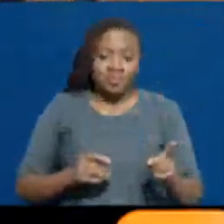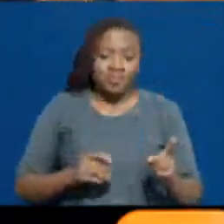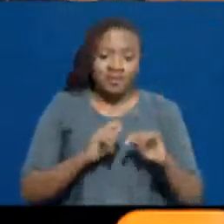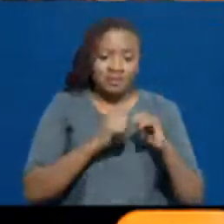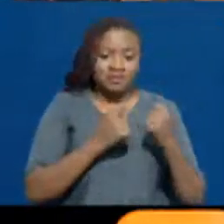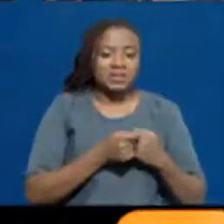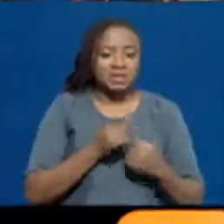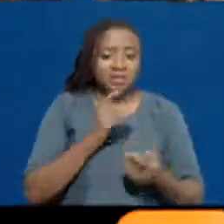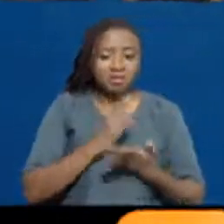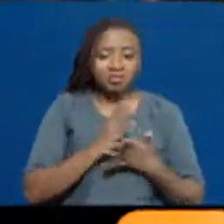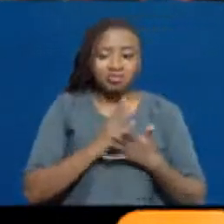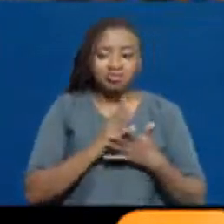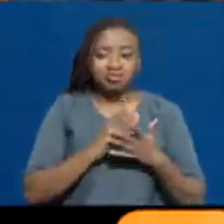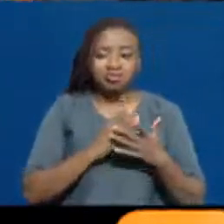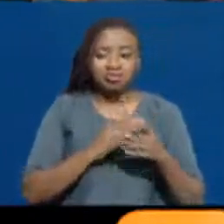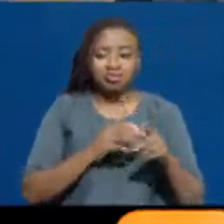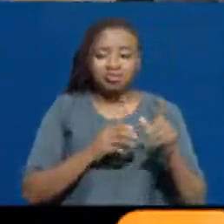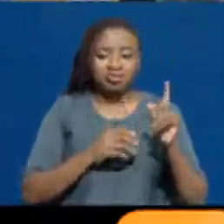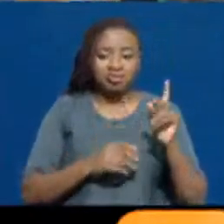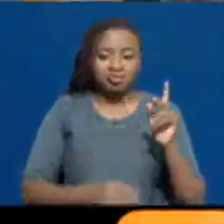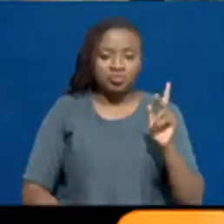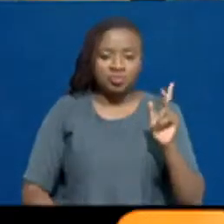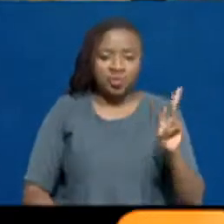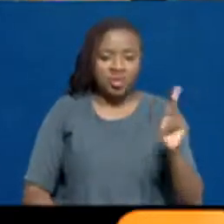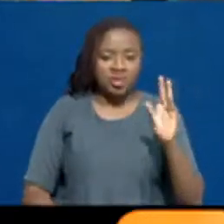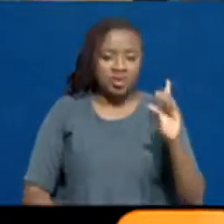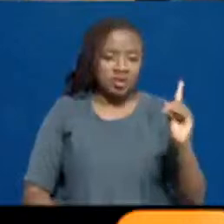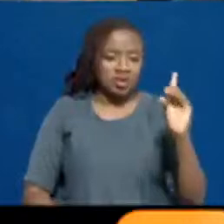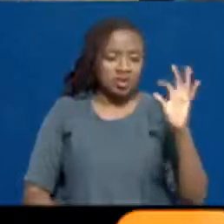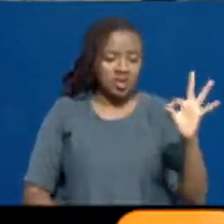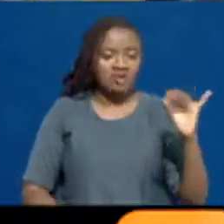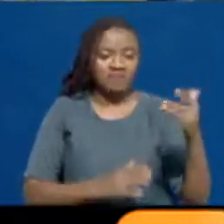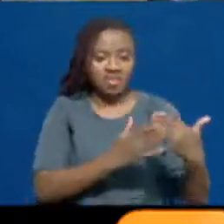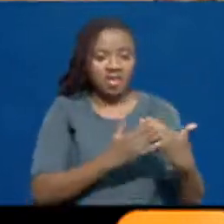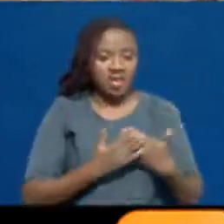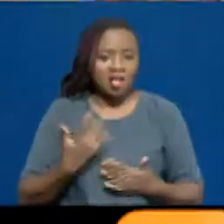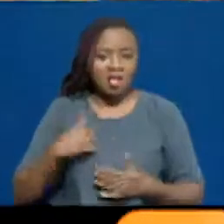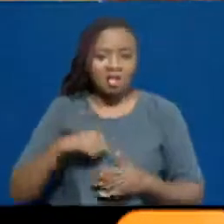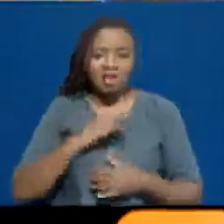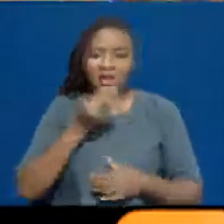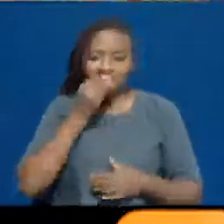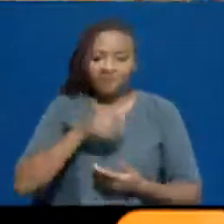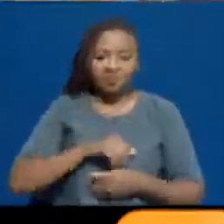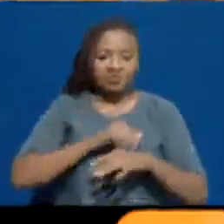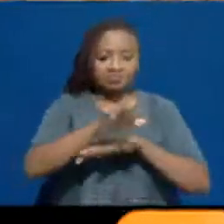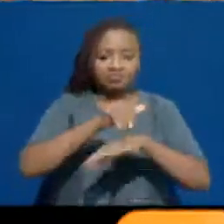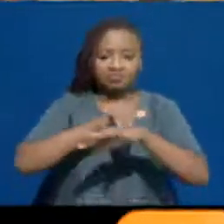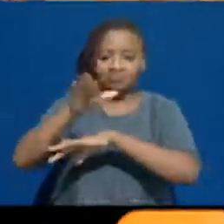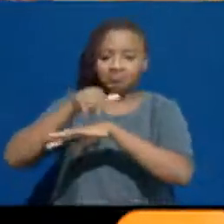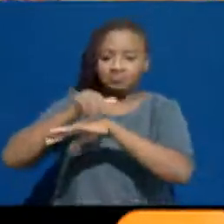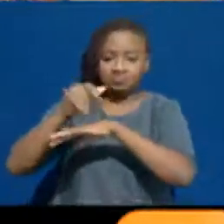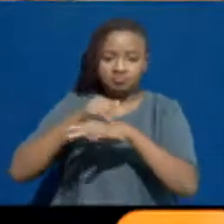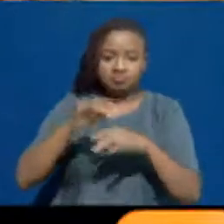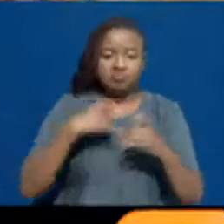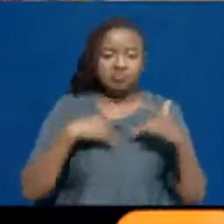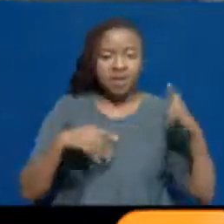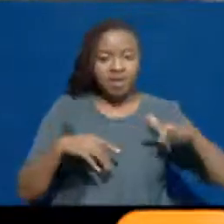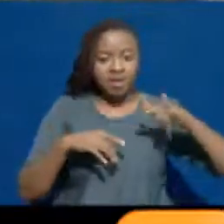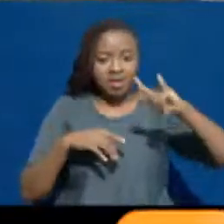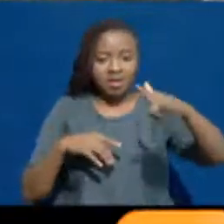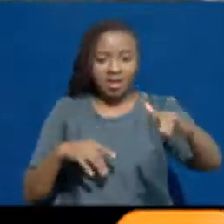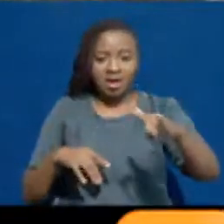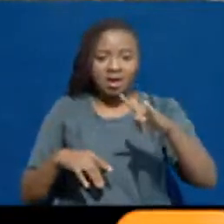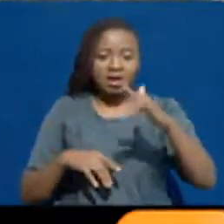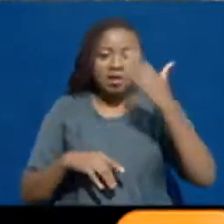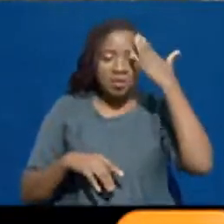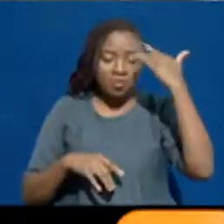efforts, especially by the KDF, who have been helping us to airlift this food, because where the food has been